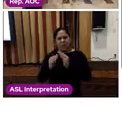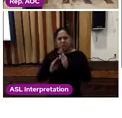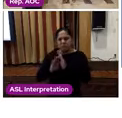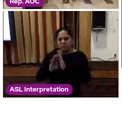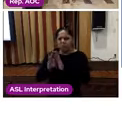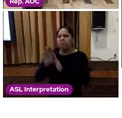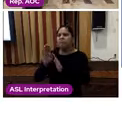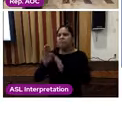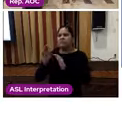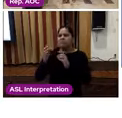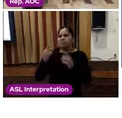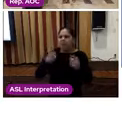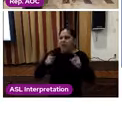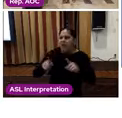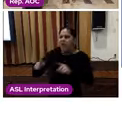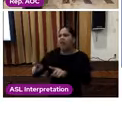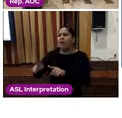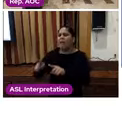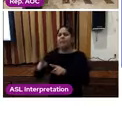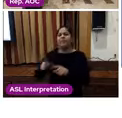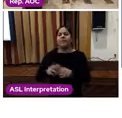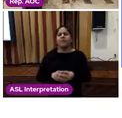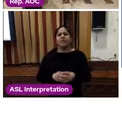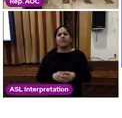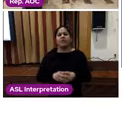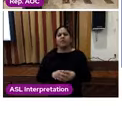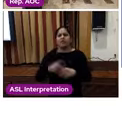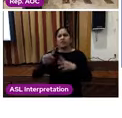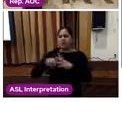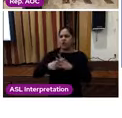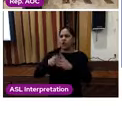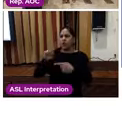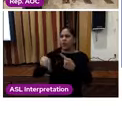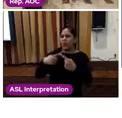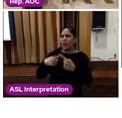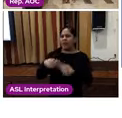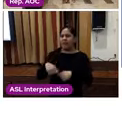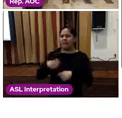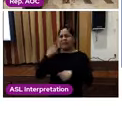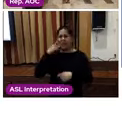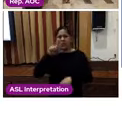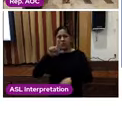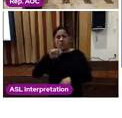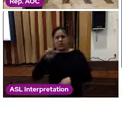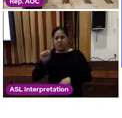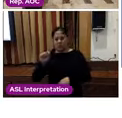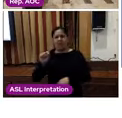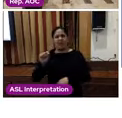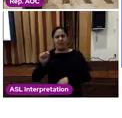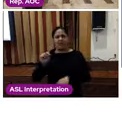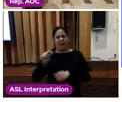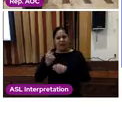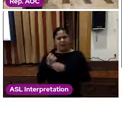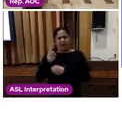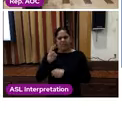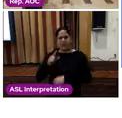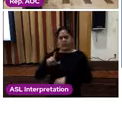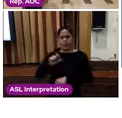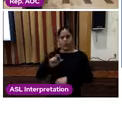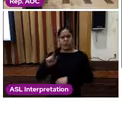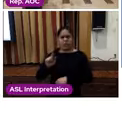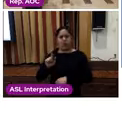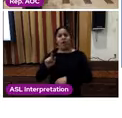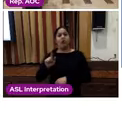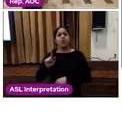in this concentrated way in 2020 and then really last year. So we started hitting up Jacoby